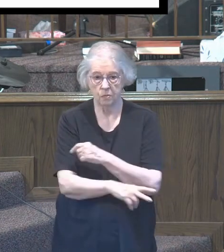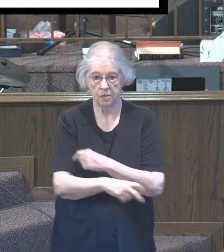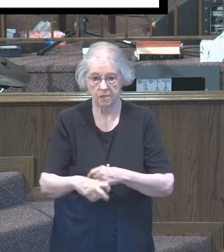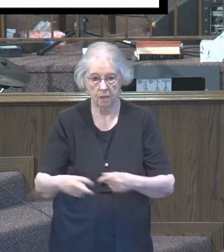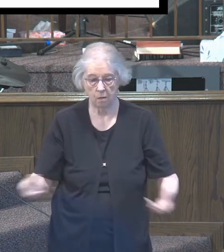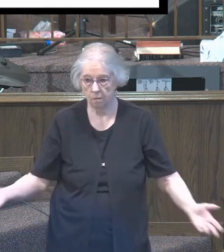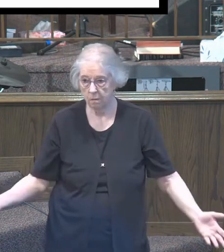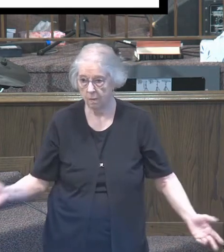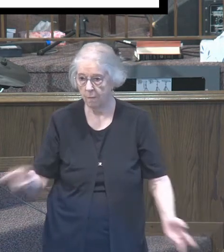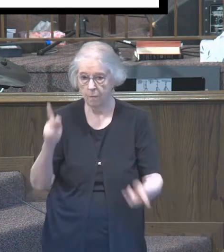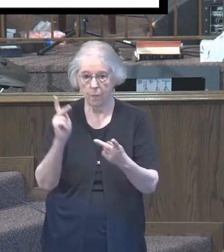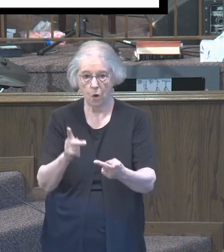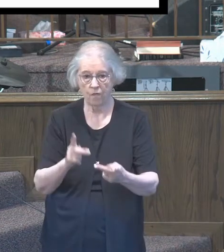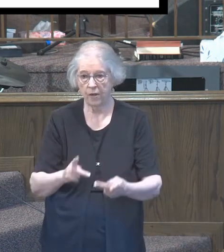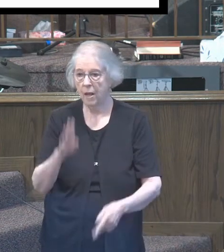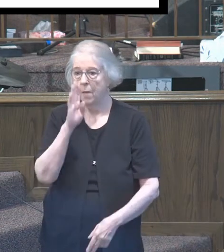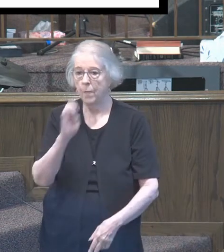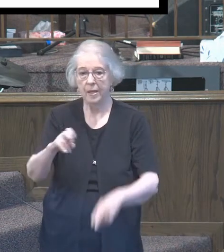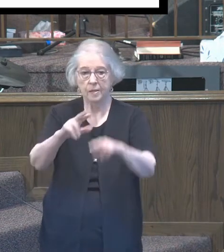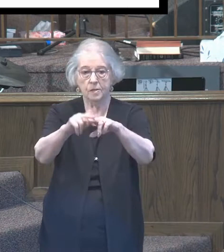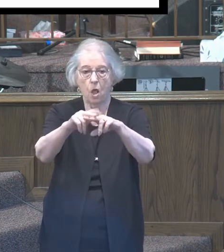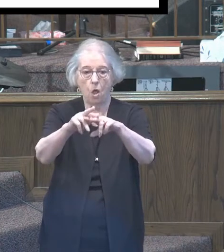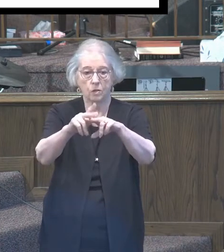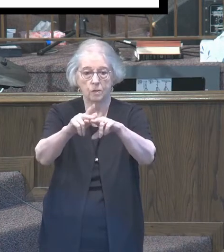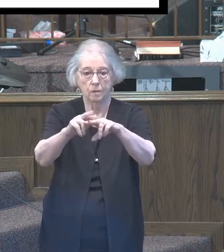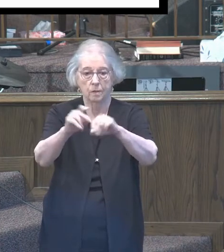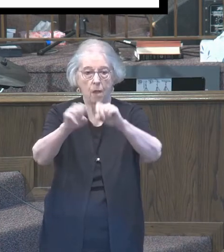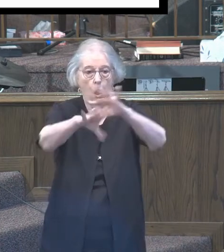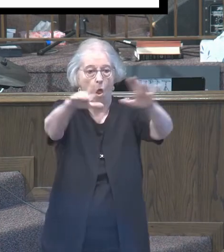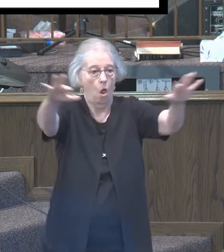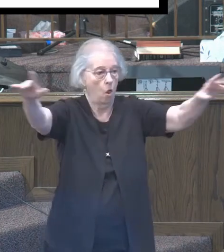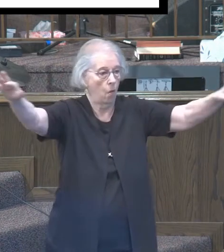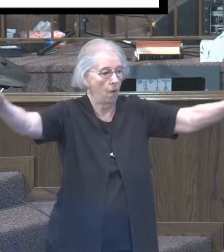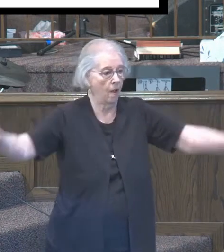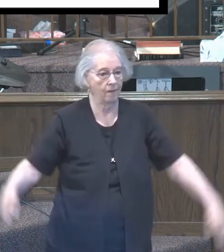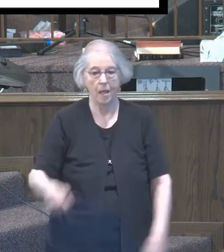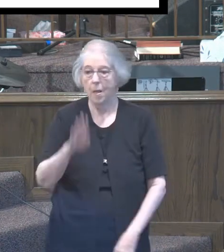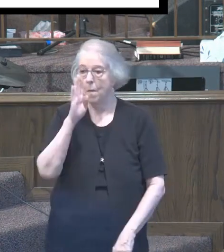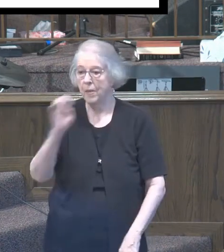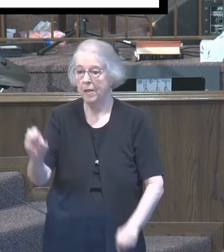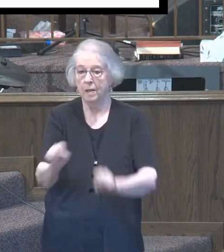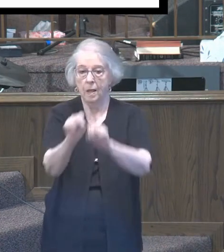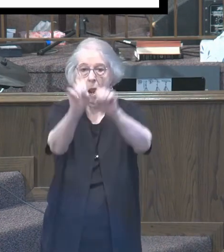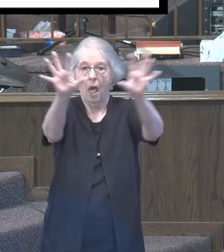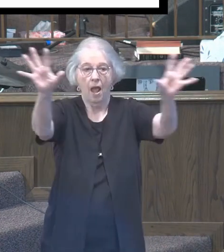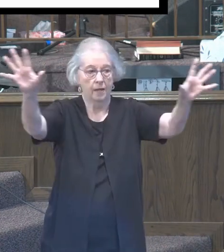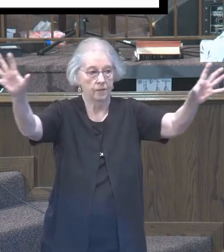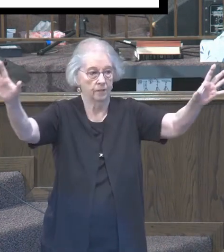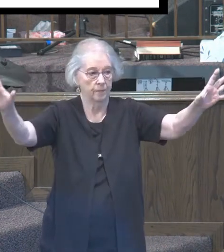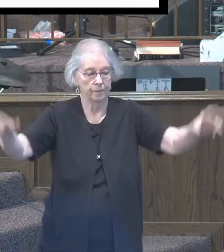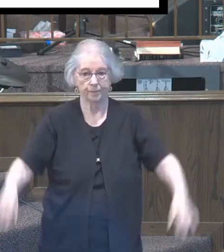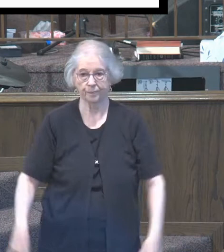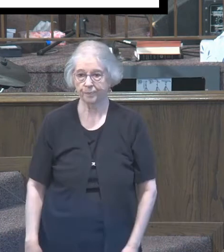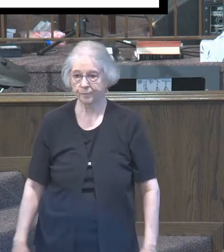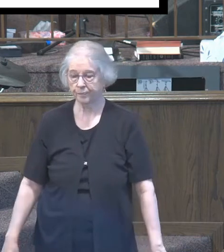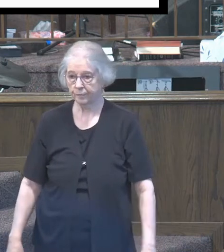You're familiar with the command to the ancients, do not murder. I'm telling you that anyone who is so much as angry with a brother